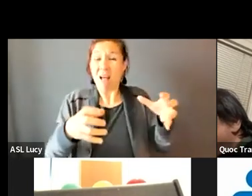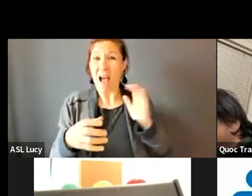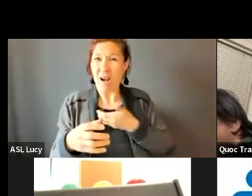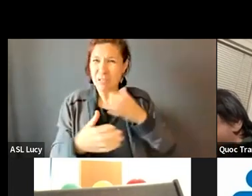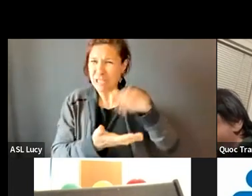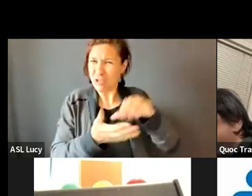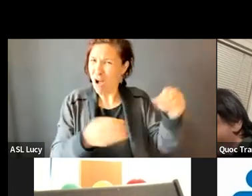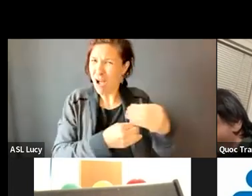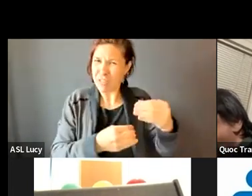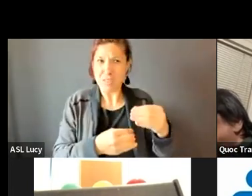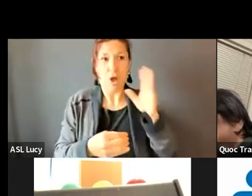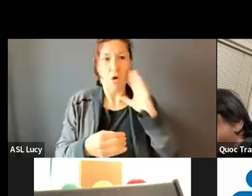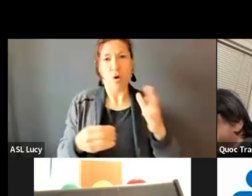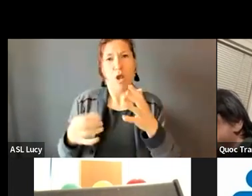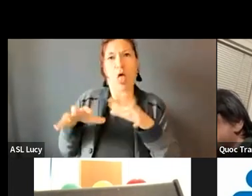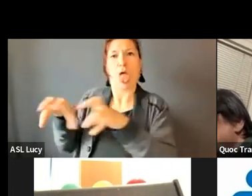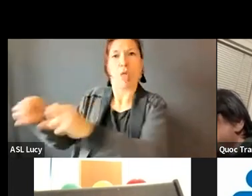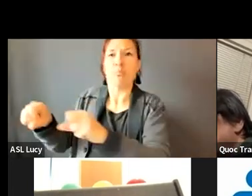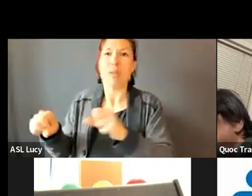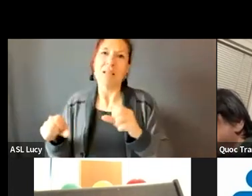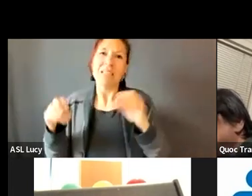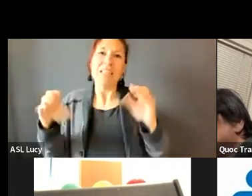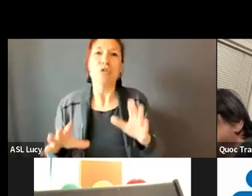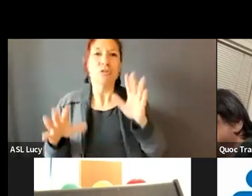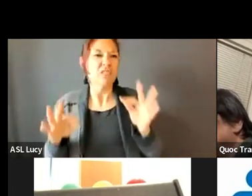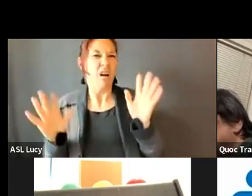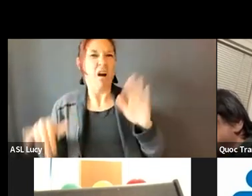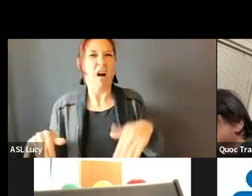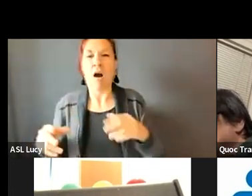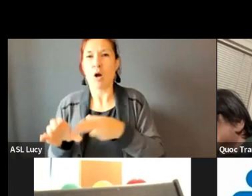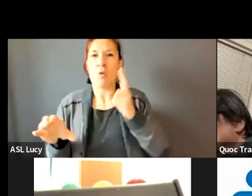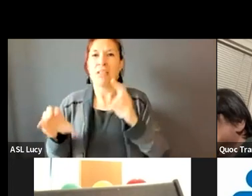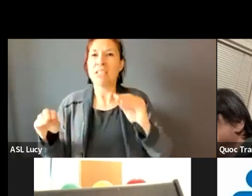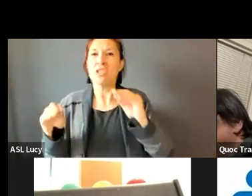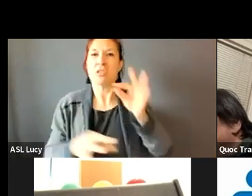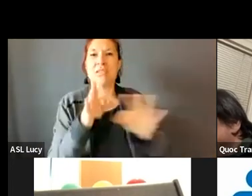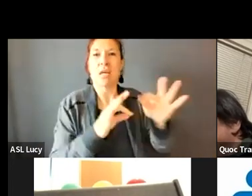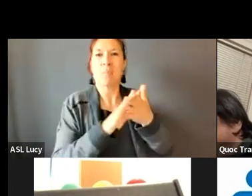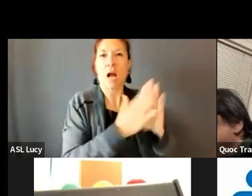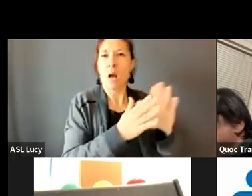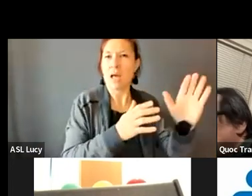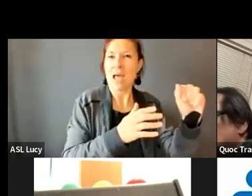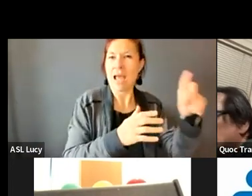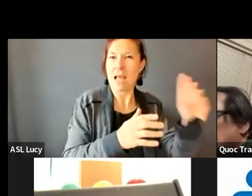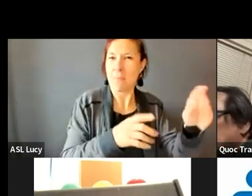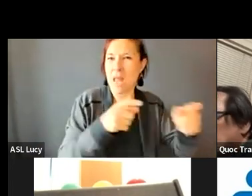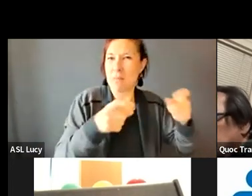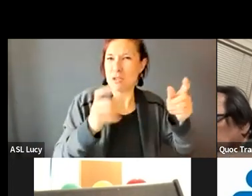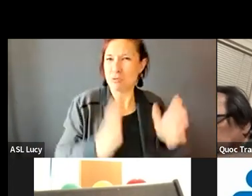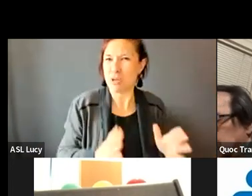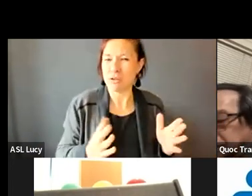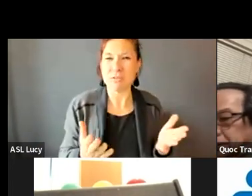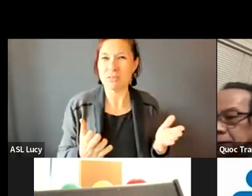Workforce particularly teachers uh when we knew we were experiencing increased attrition and I stressed my concern